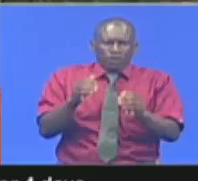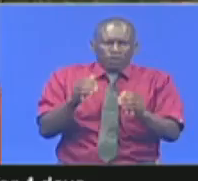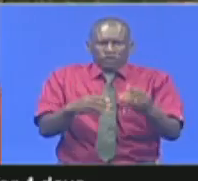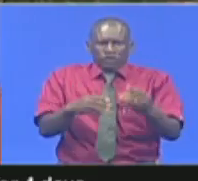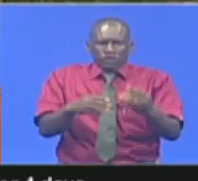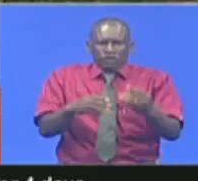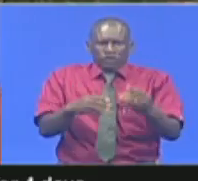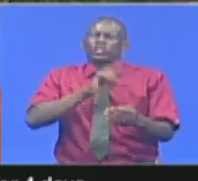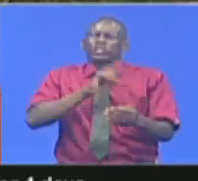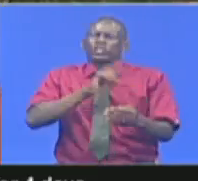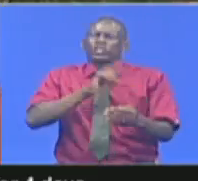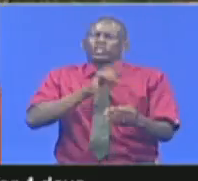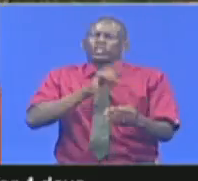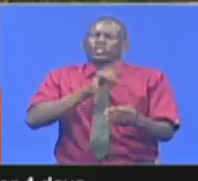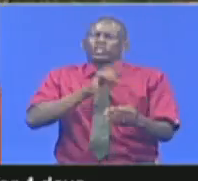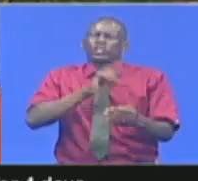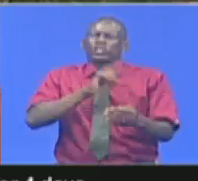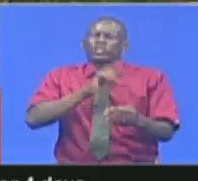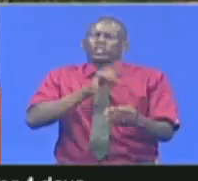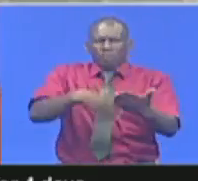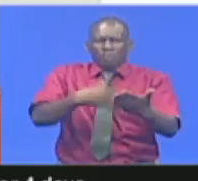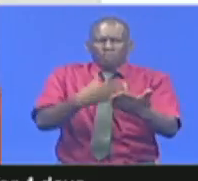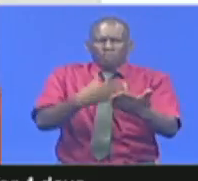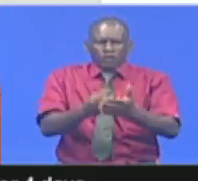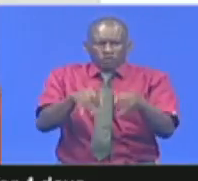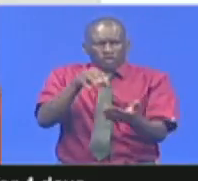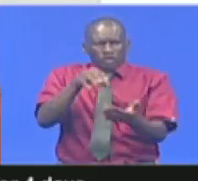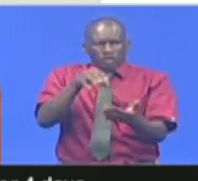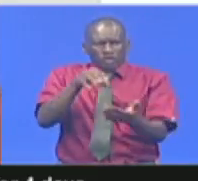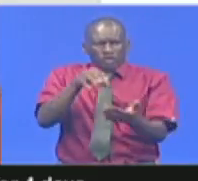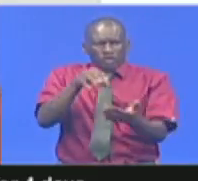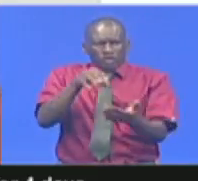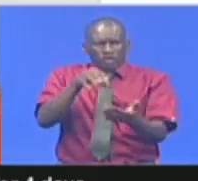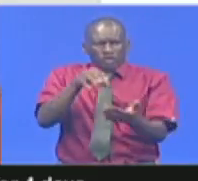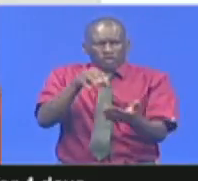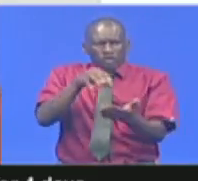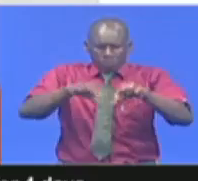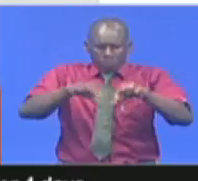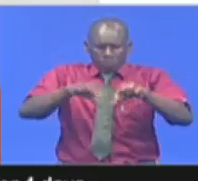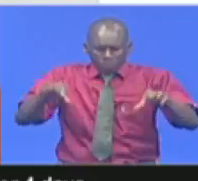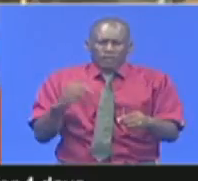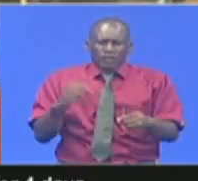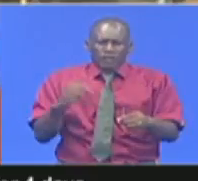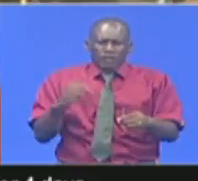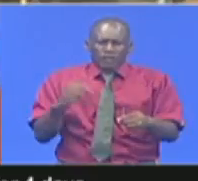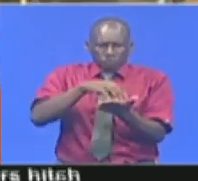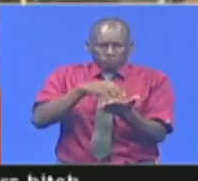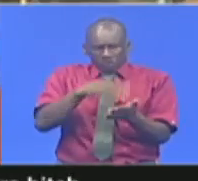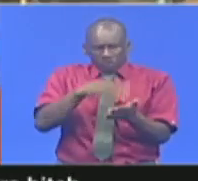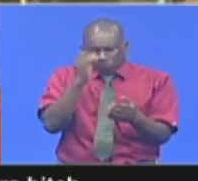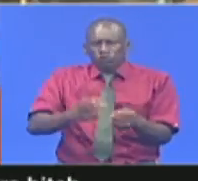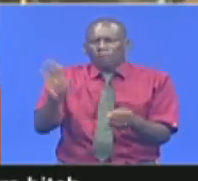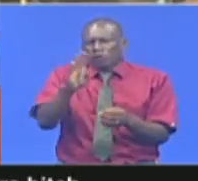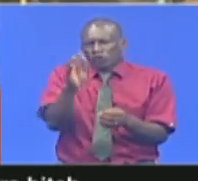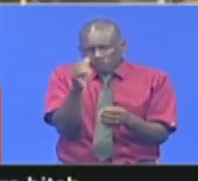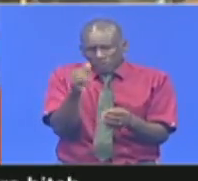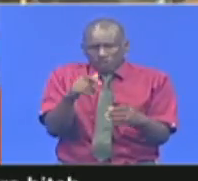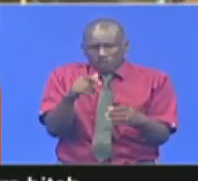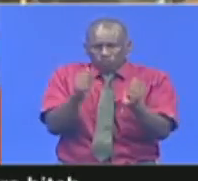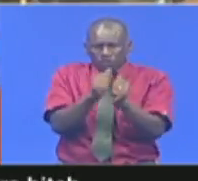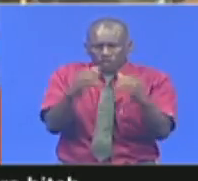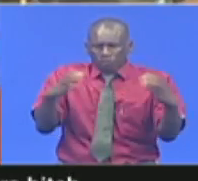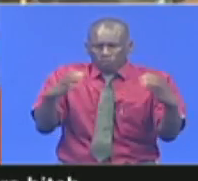to reapply afresh. The MD's position under a statal is a hot seat given the billions of shillings at the firm's disposal coupled with the